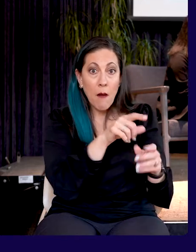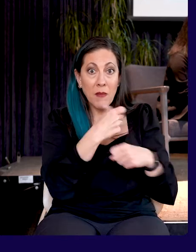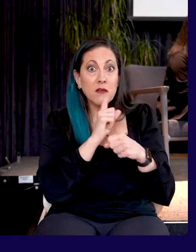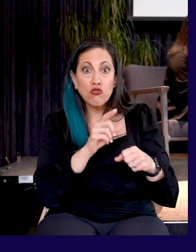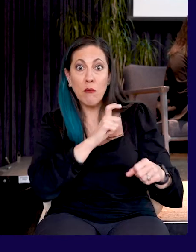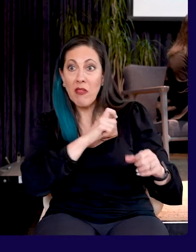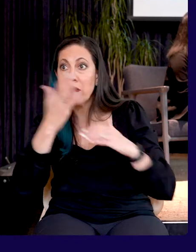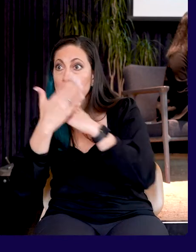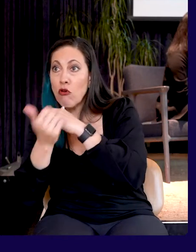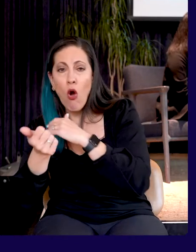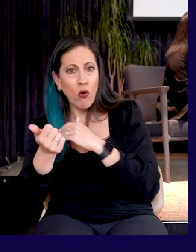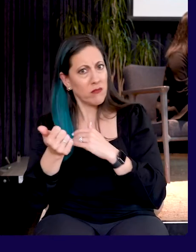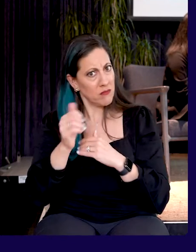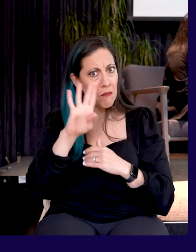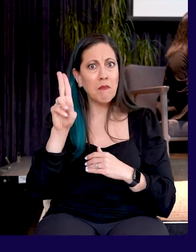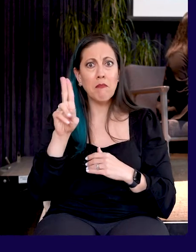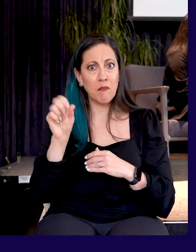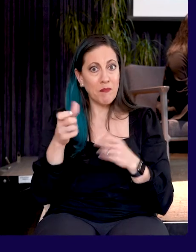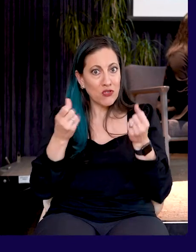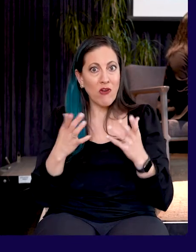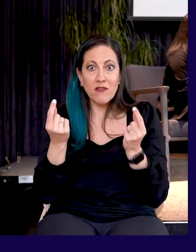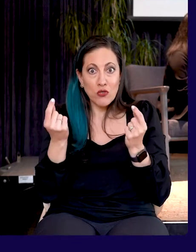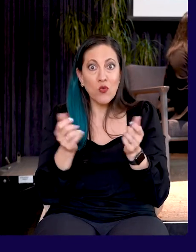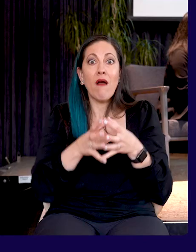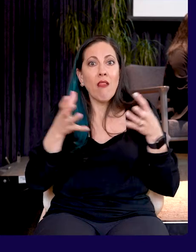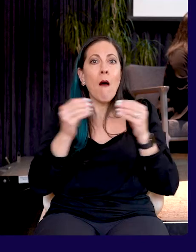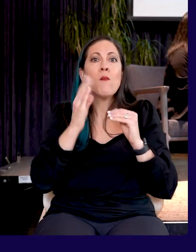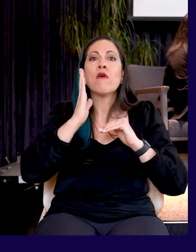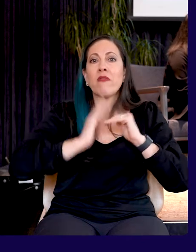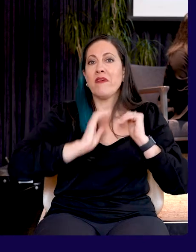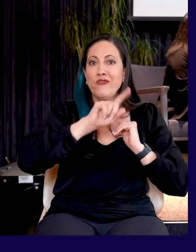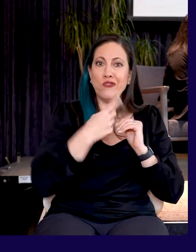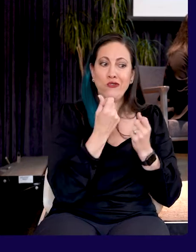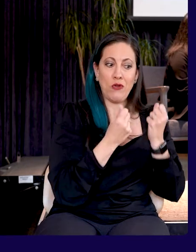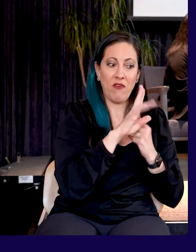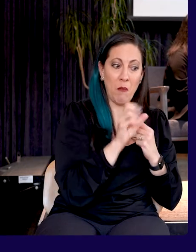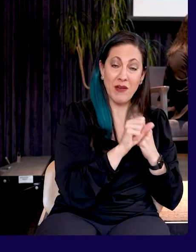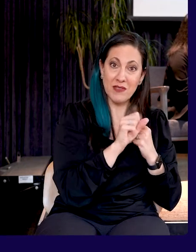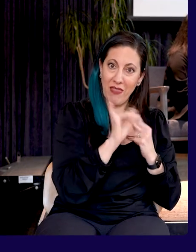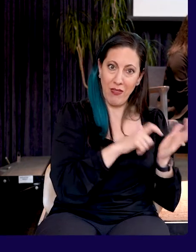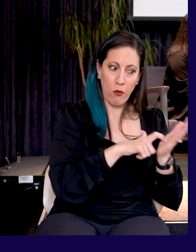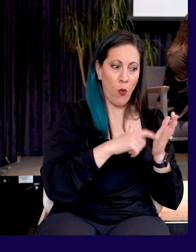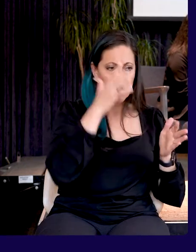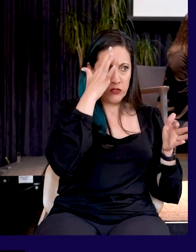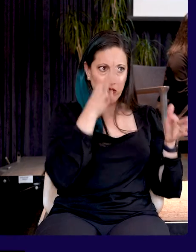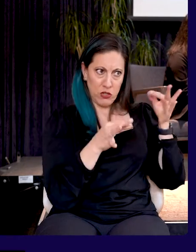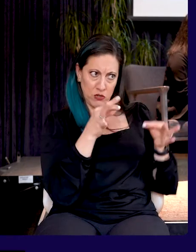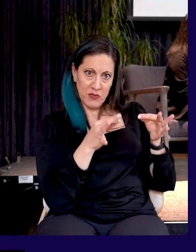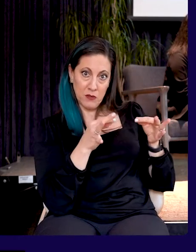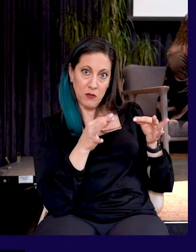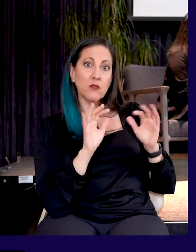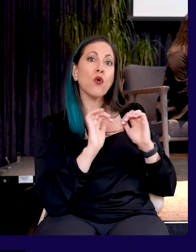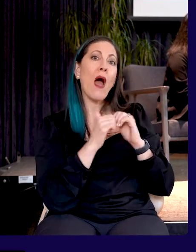sure the police are called. Things like that that take judgment. So how do we suss out how an autonomous vehicle might help with health